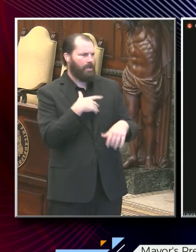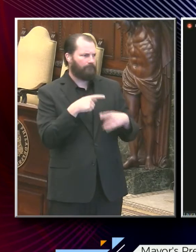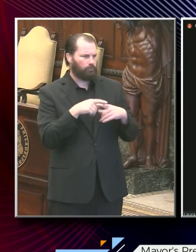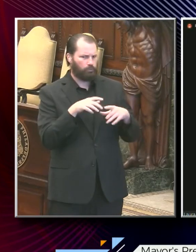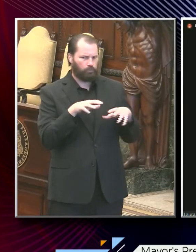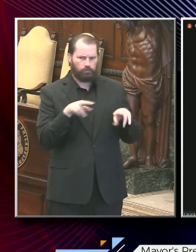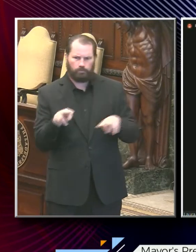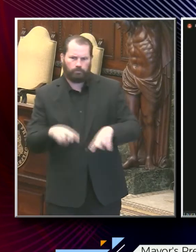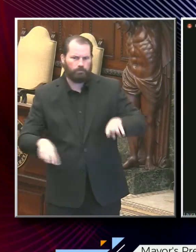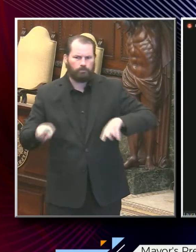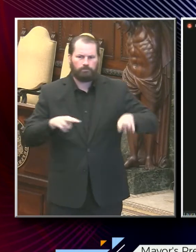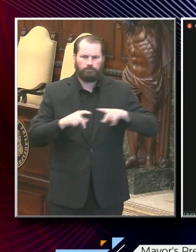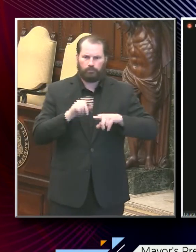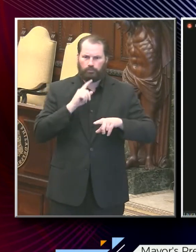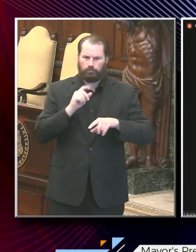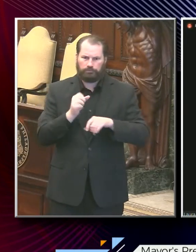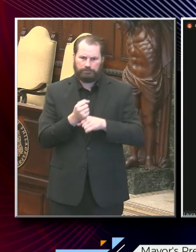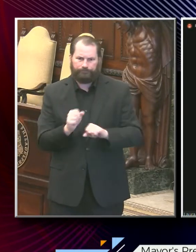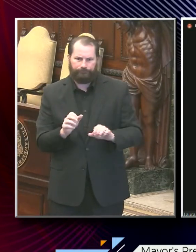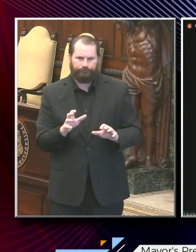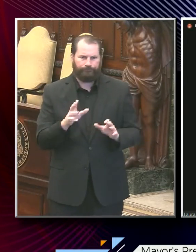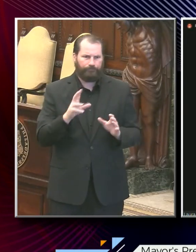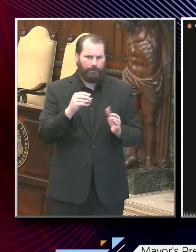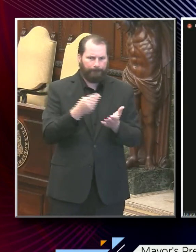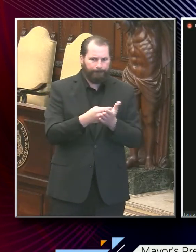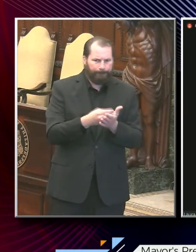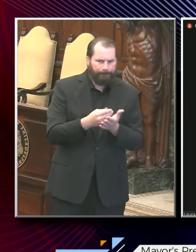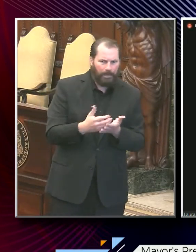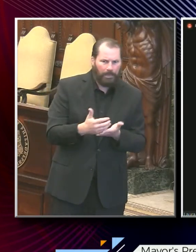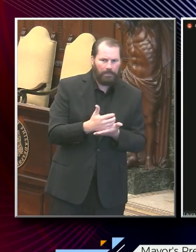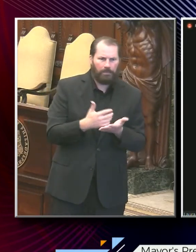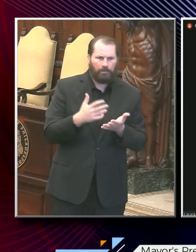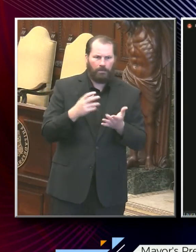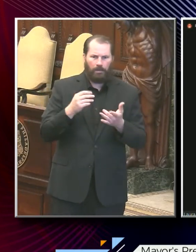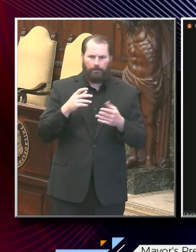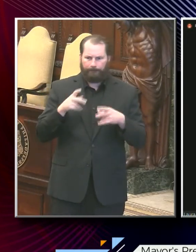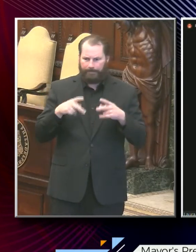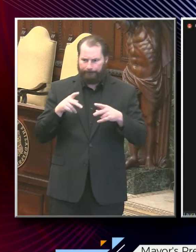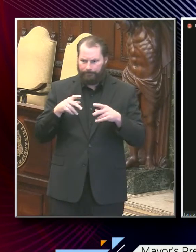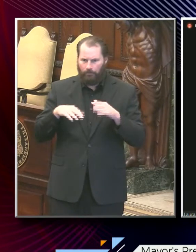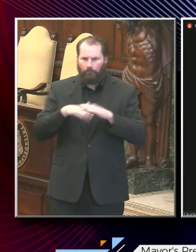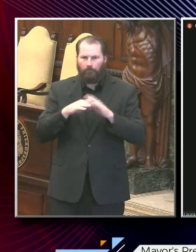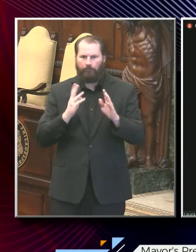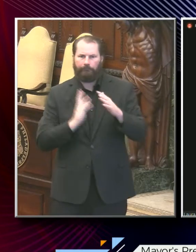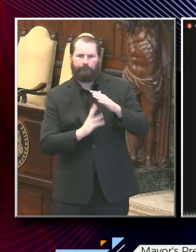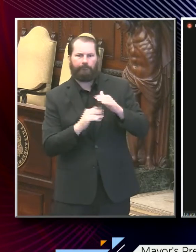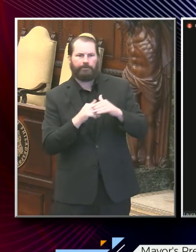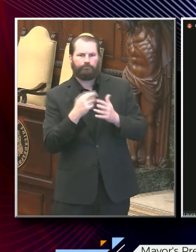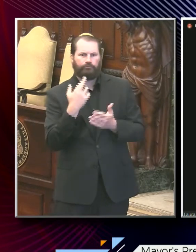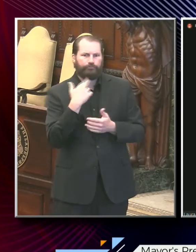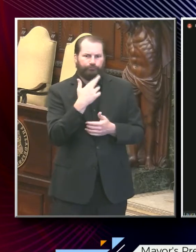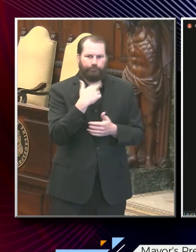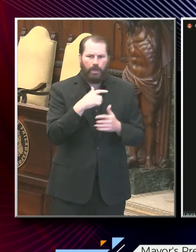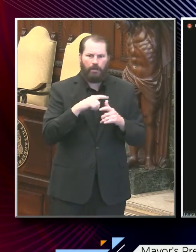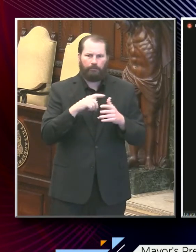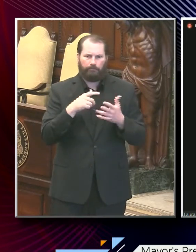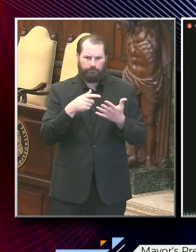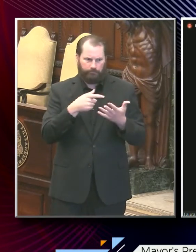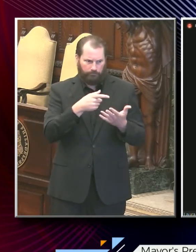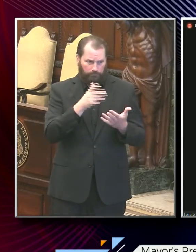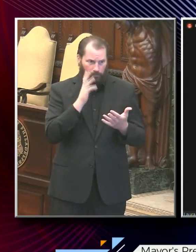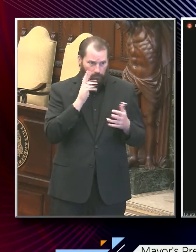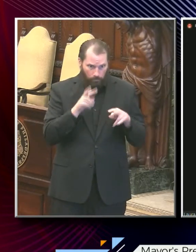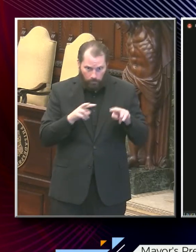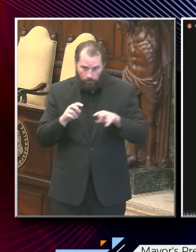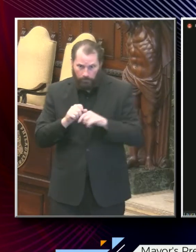check capacity inside a store or a restaurant, or check that, outdoor tables are 6 feet apart and, employees